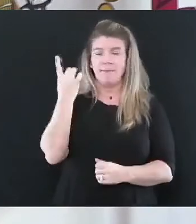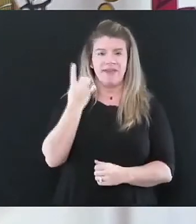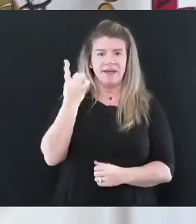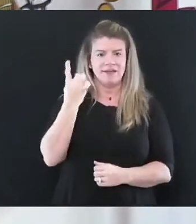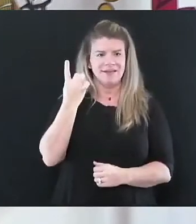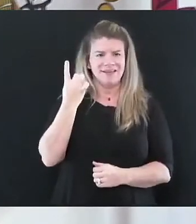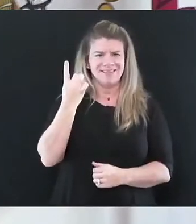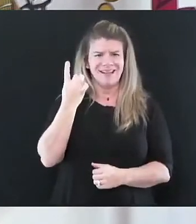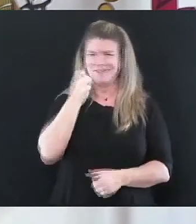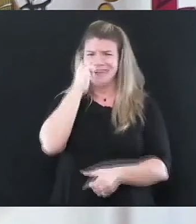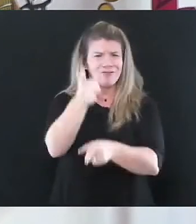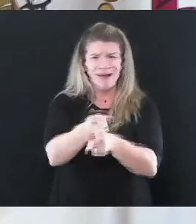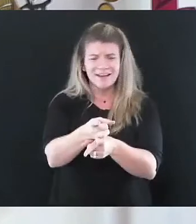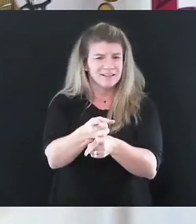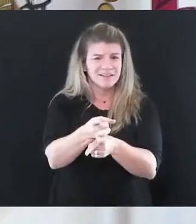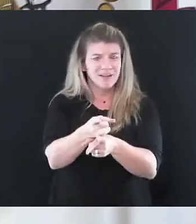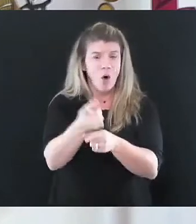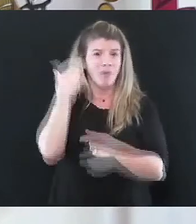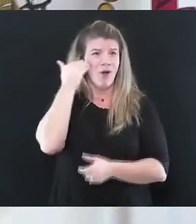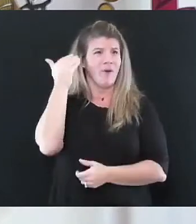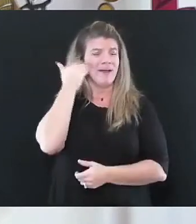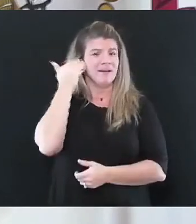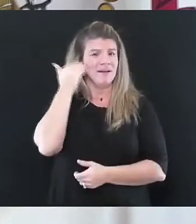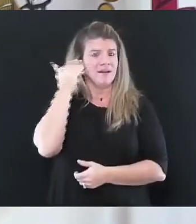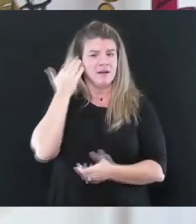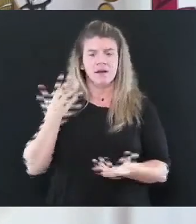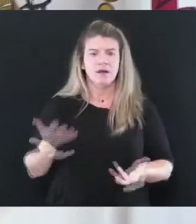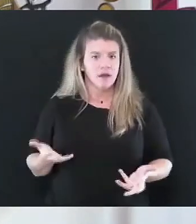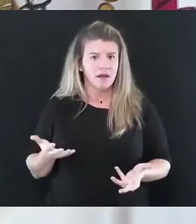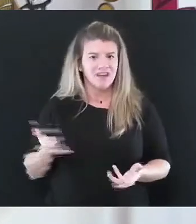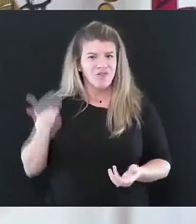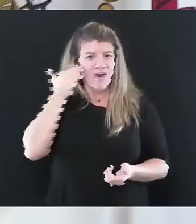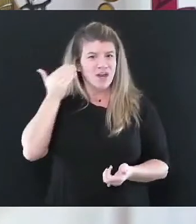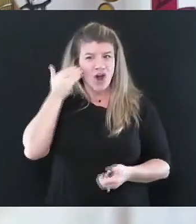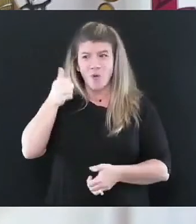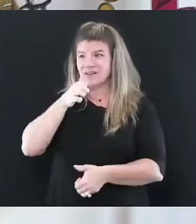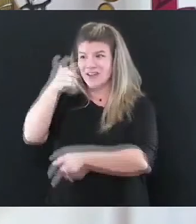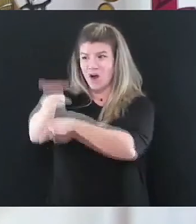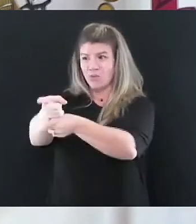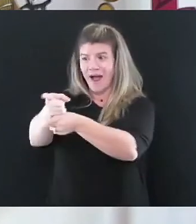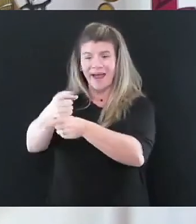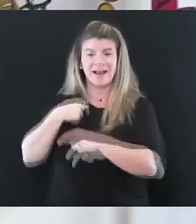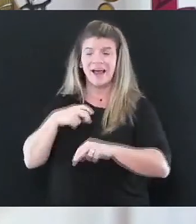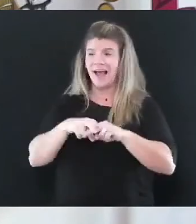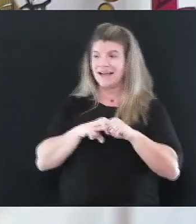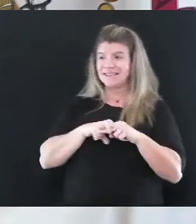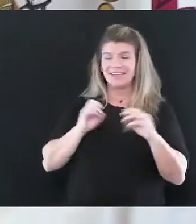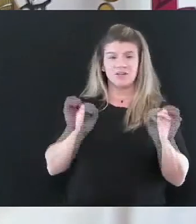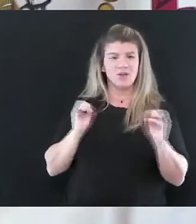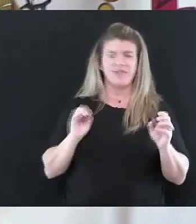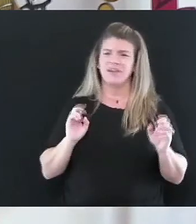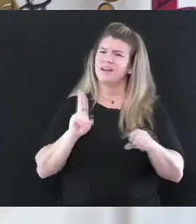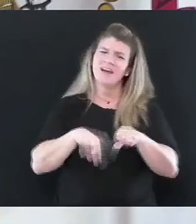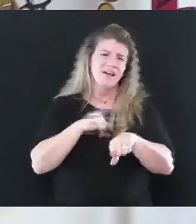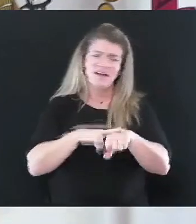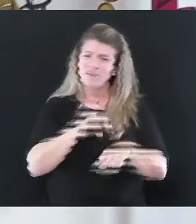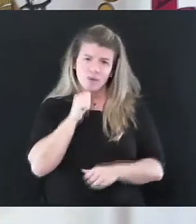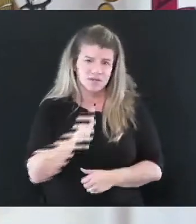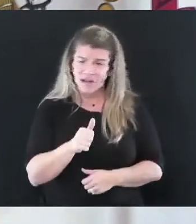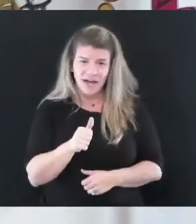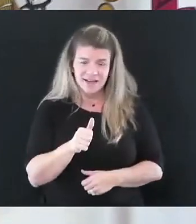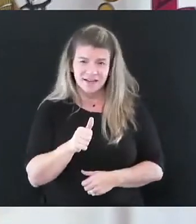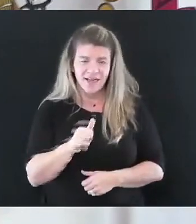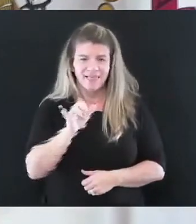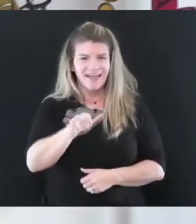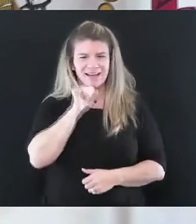not right, knowingly that we know that it's not right. We're not going to do something and everything to the benefit of